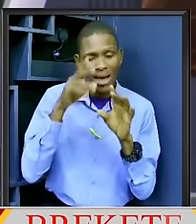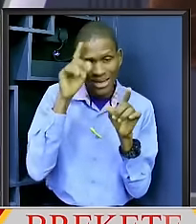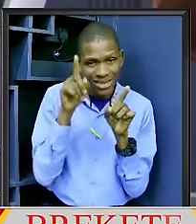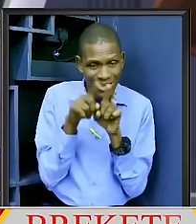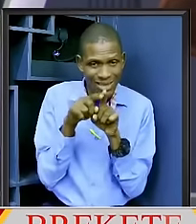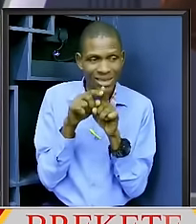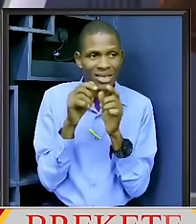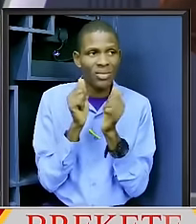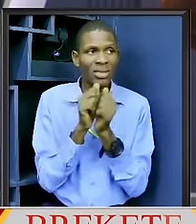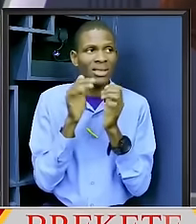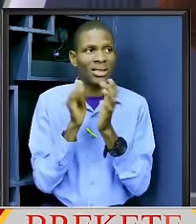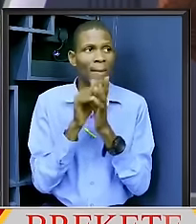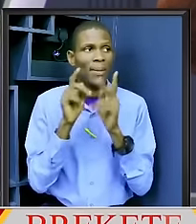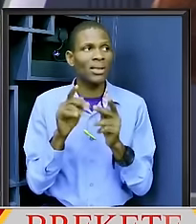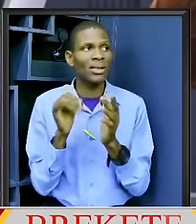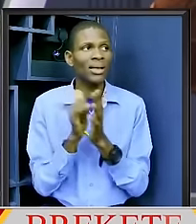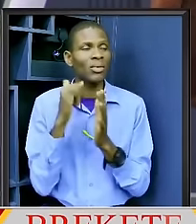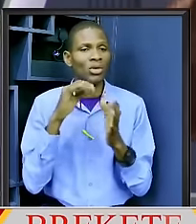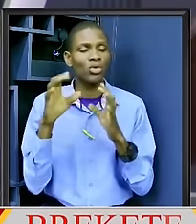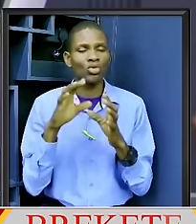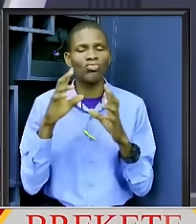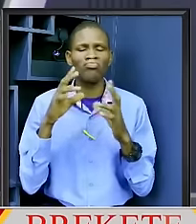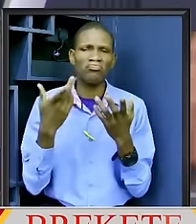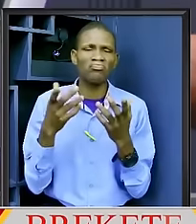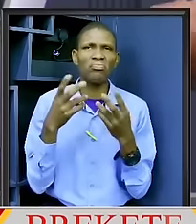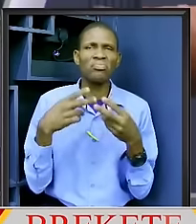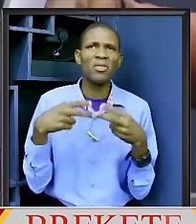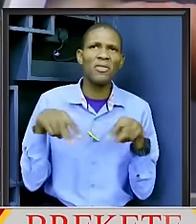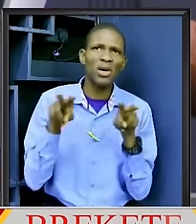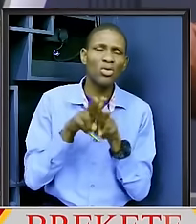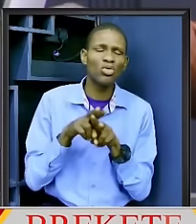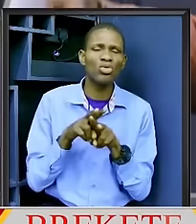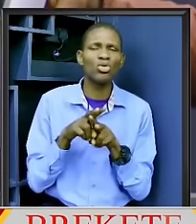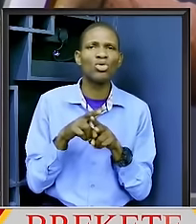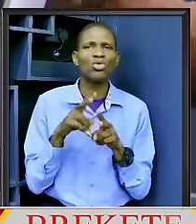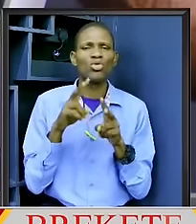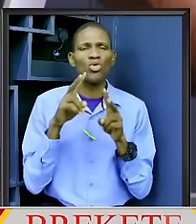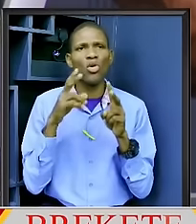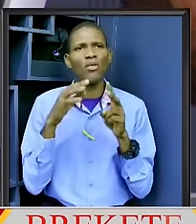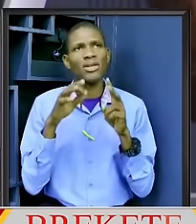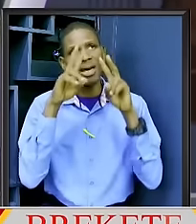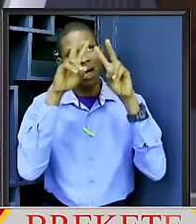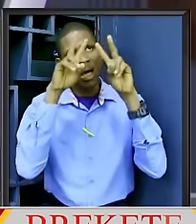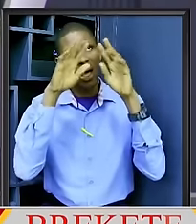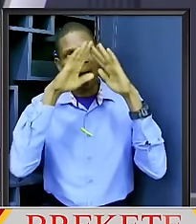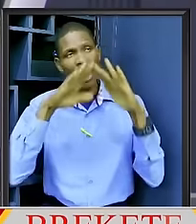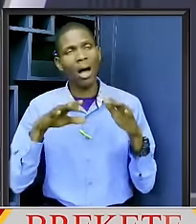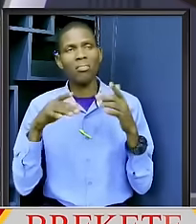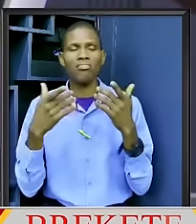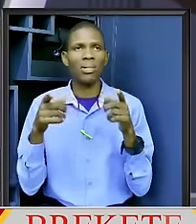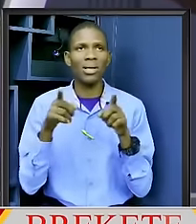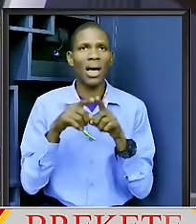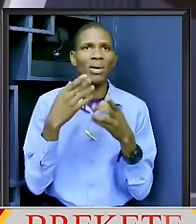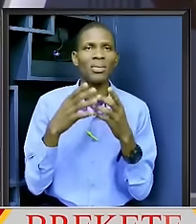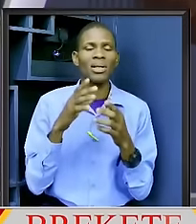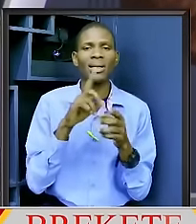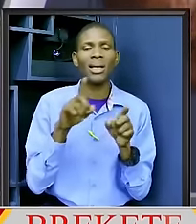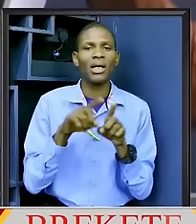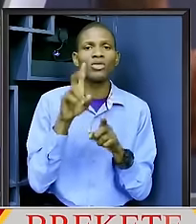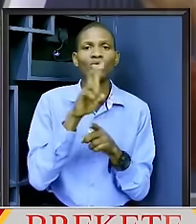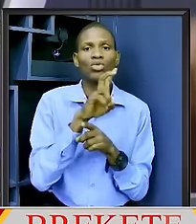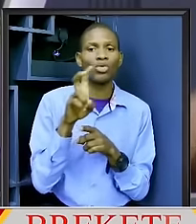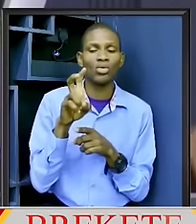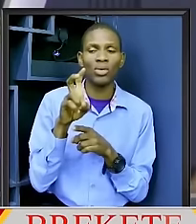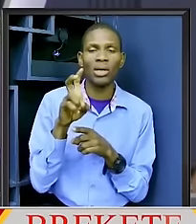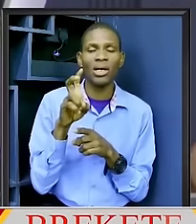go do whether value something. They go value the house for like 280 million. So